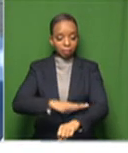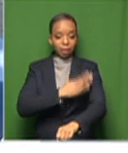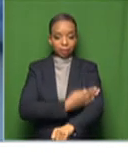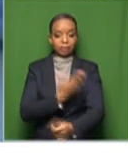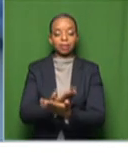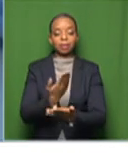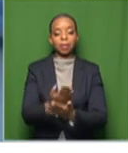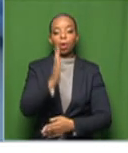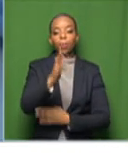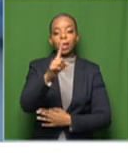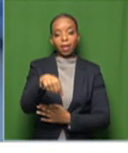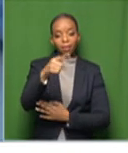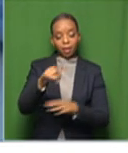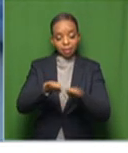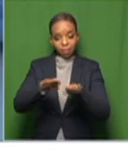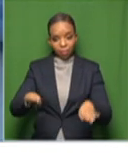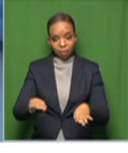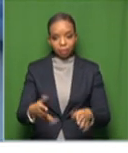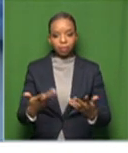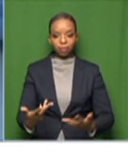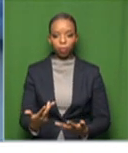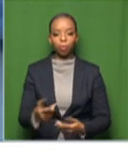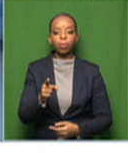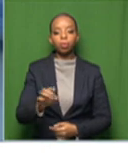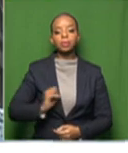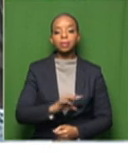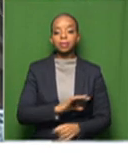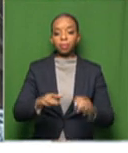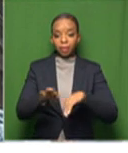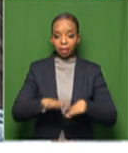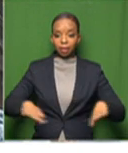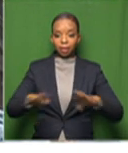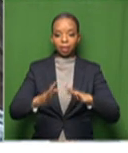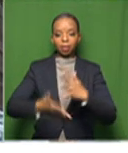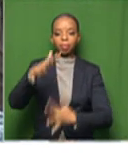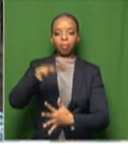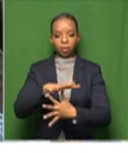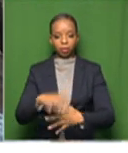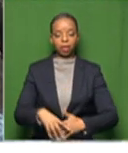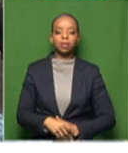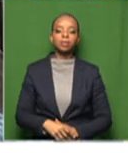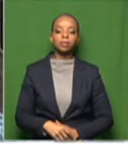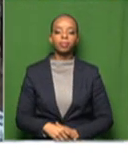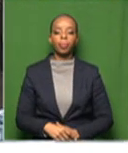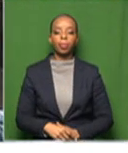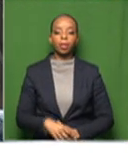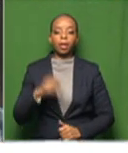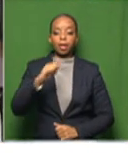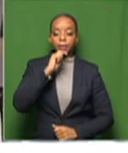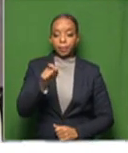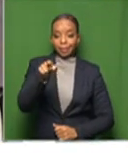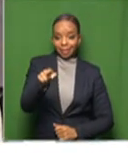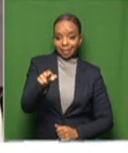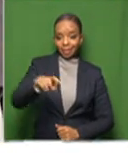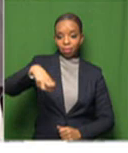first phase. Staffing the facility is being prioritized. It shall actually take off the burden